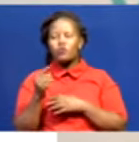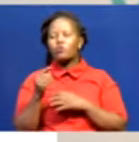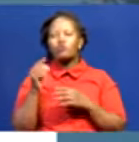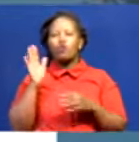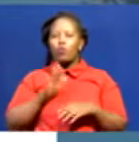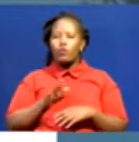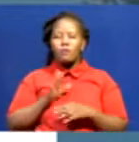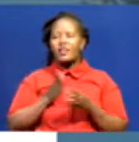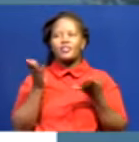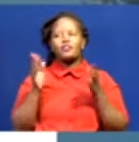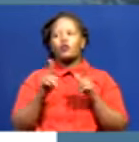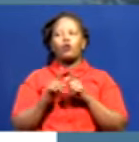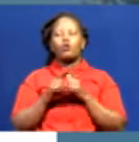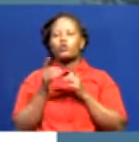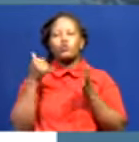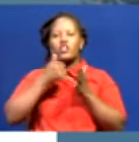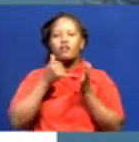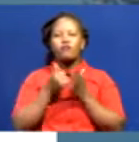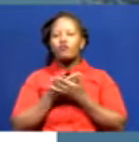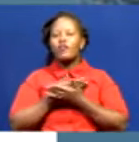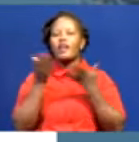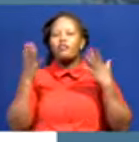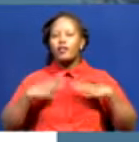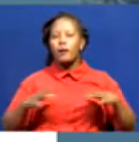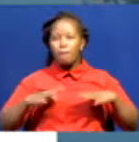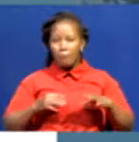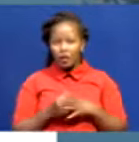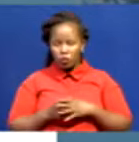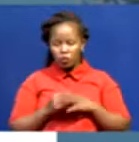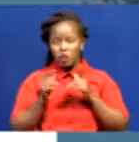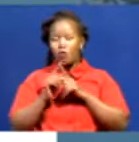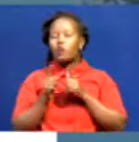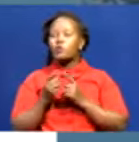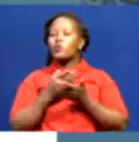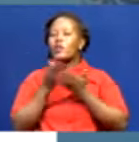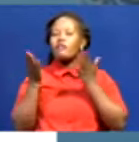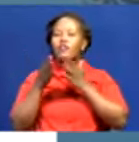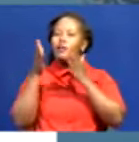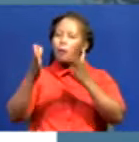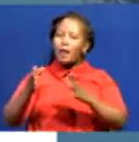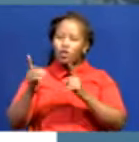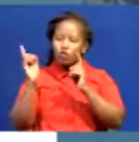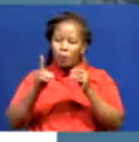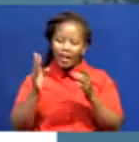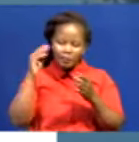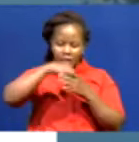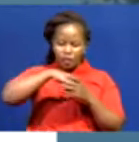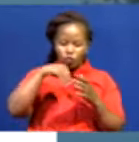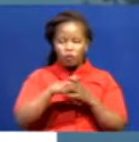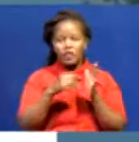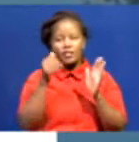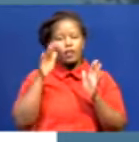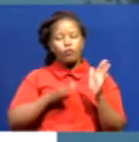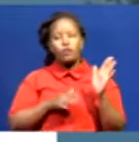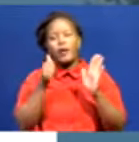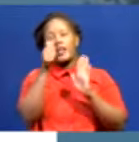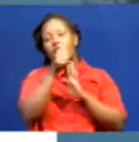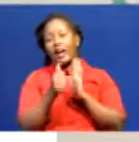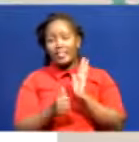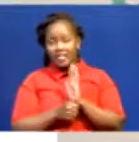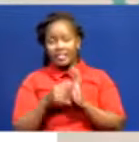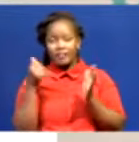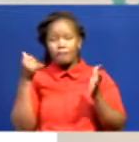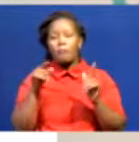everybody else. And we ensure that we carried everybody in our agenda. As we included women,